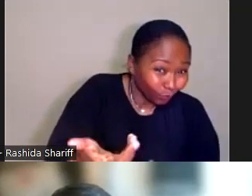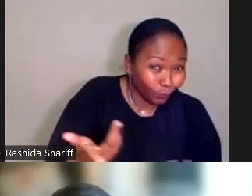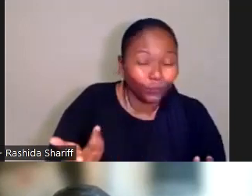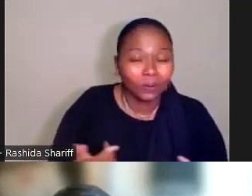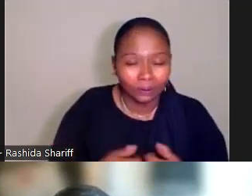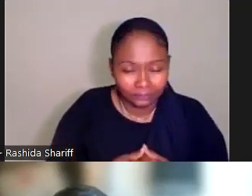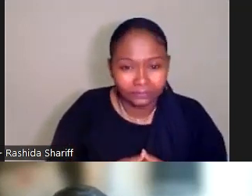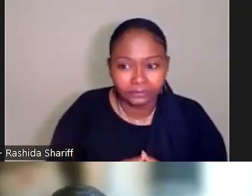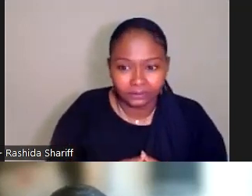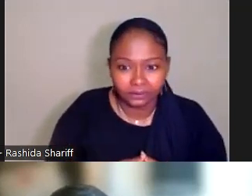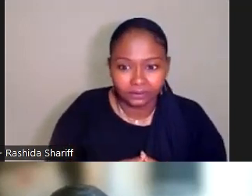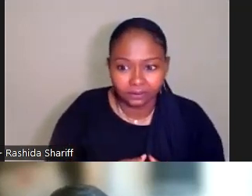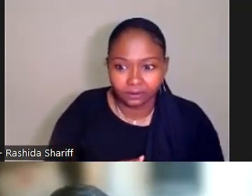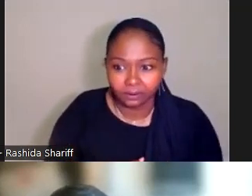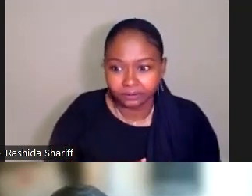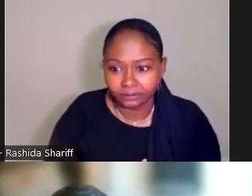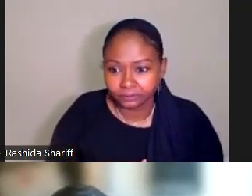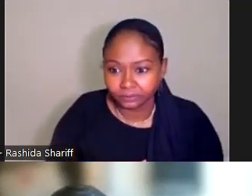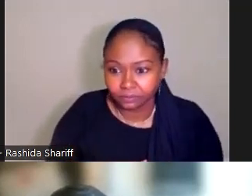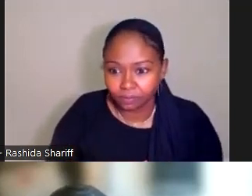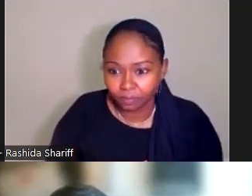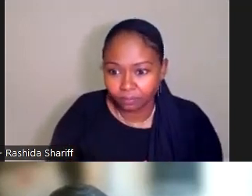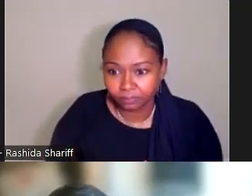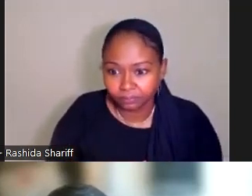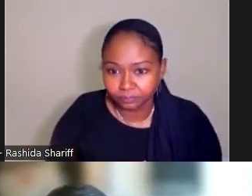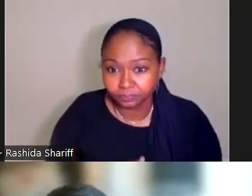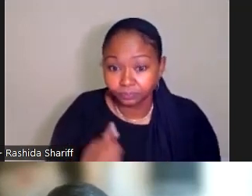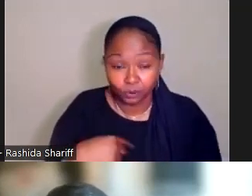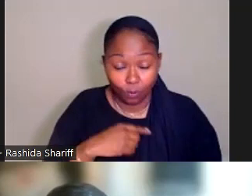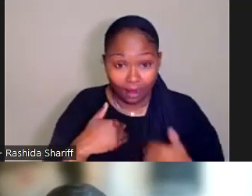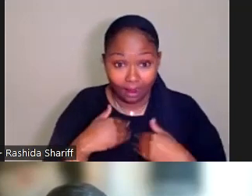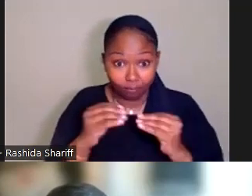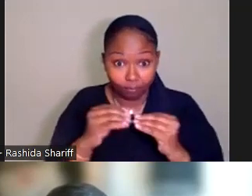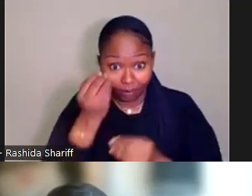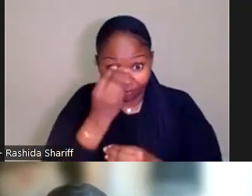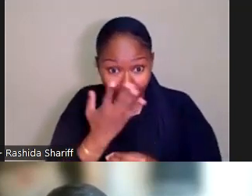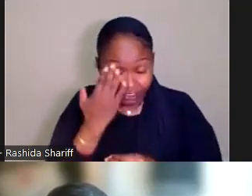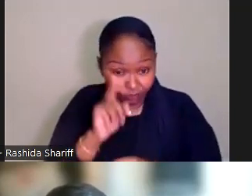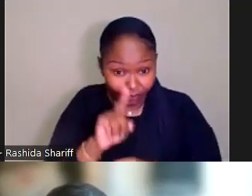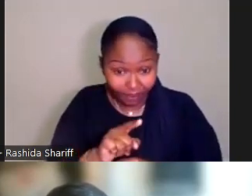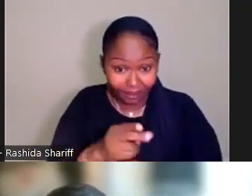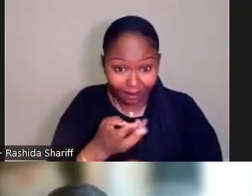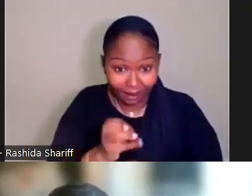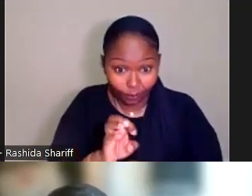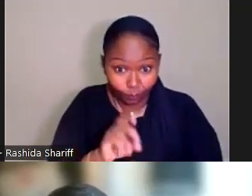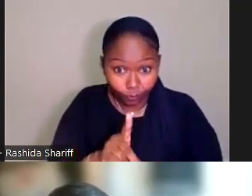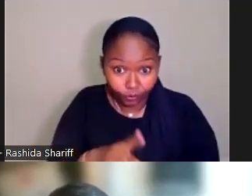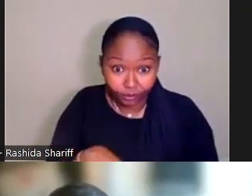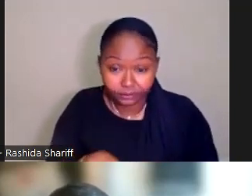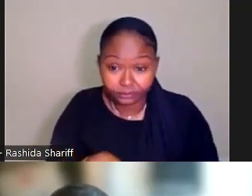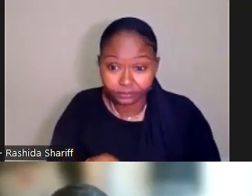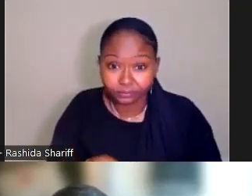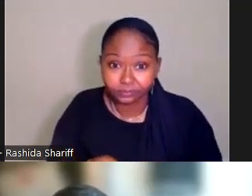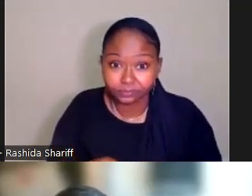I Thank you, Lee. Bertha I- may have more information on that, Howard. Bertha? Oh, I- I sure. can-